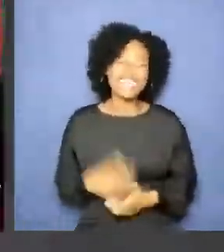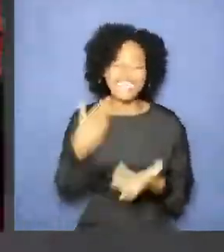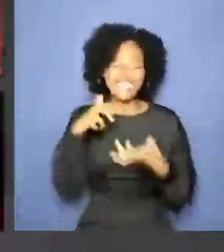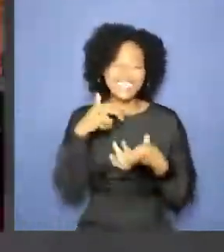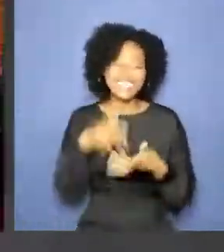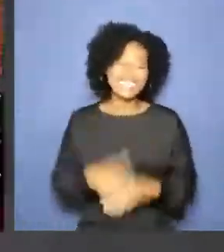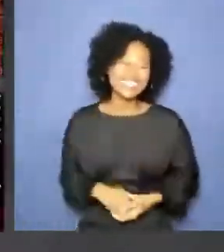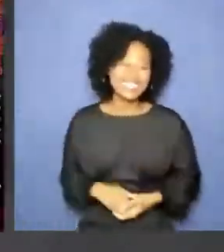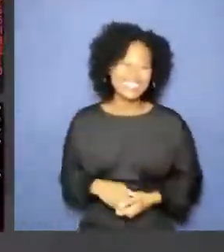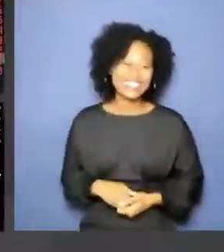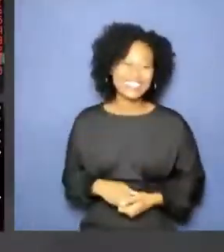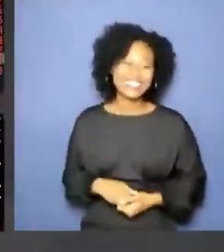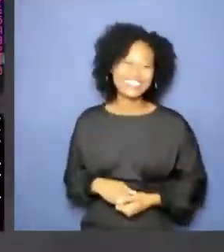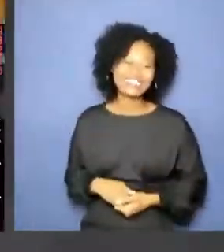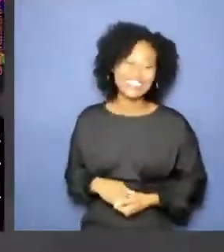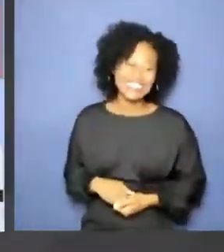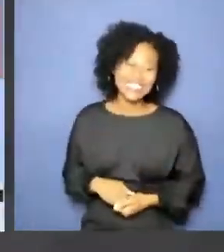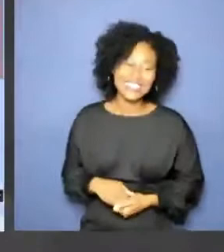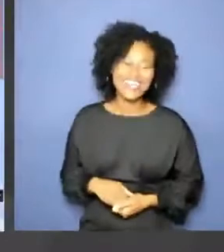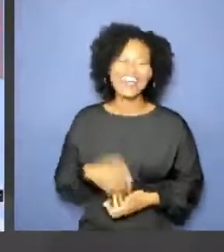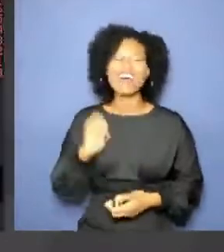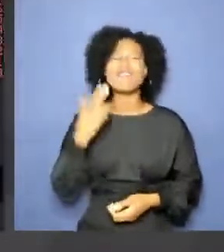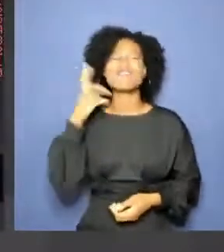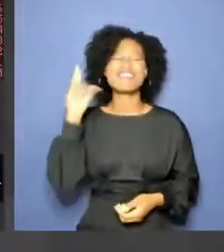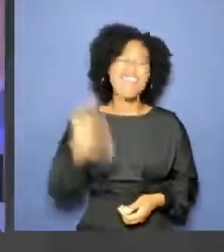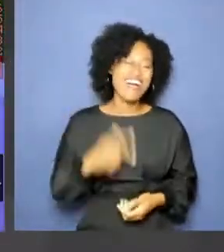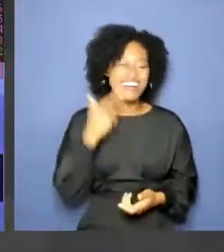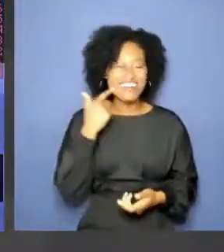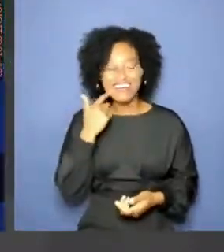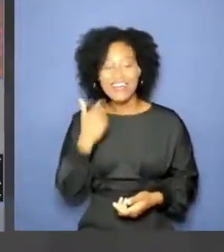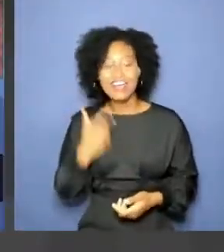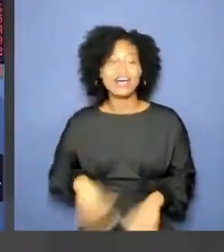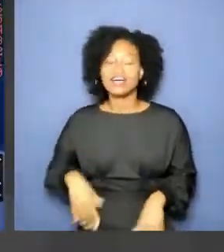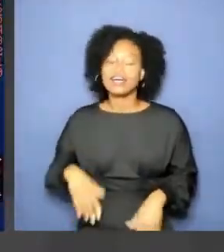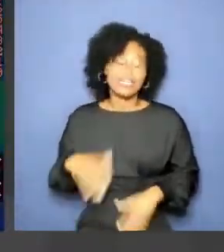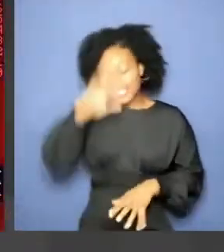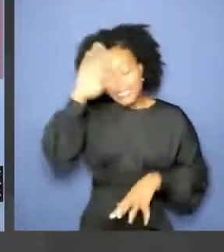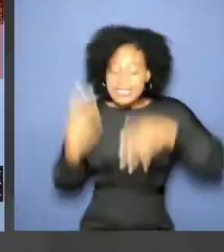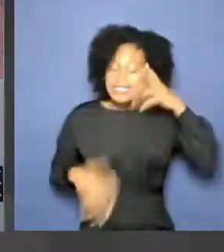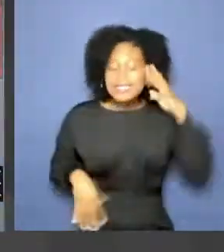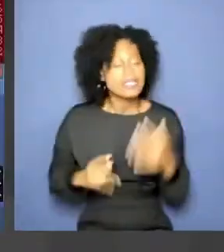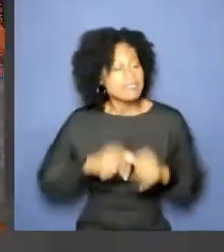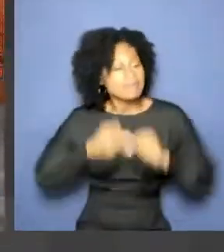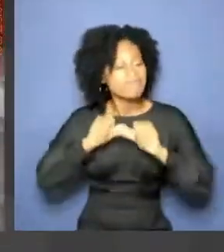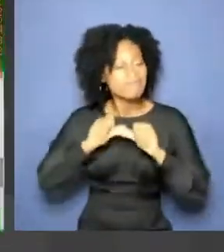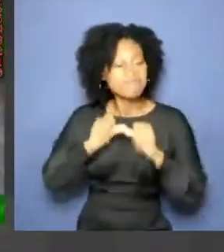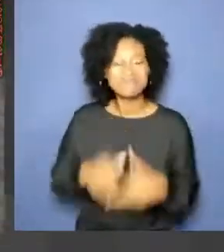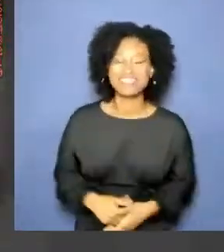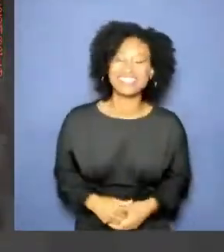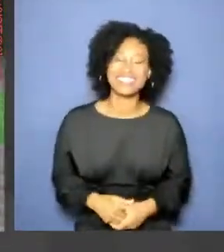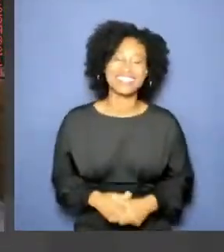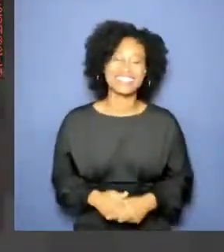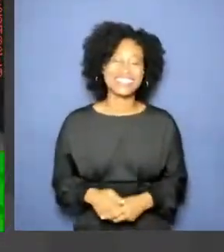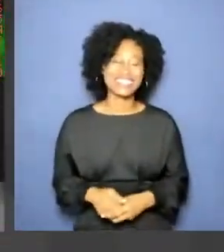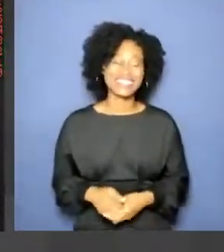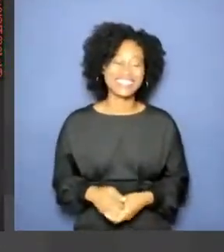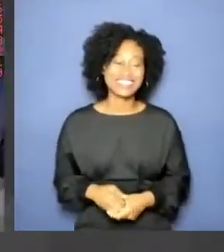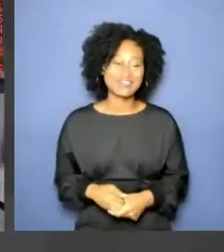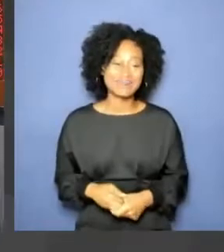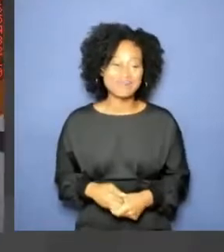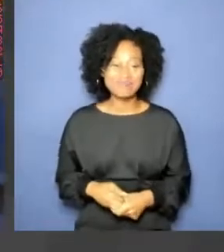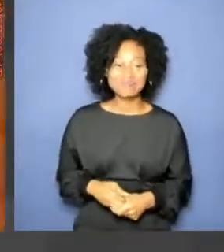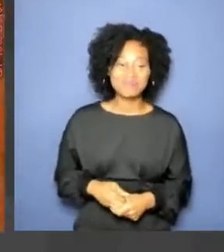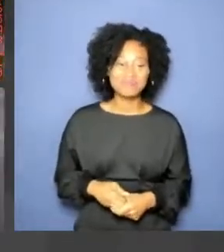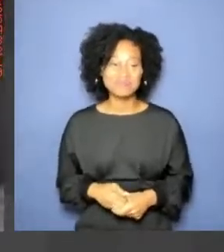Oh, so no! Brush it off. It's a marathon. Yep, not a sprint. Okay, run, Tongus.